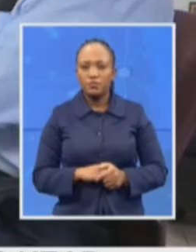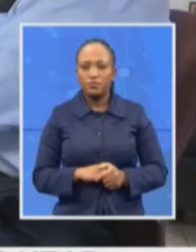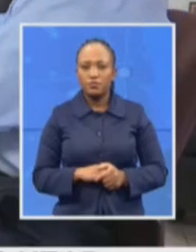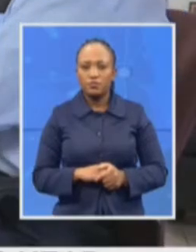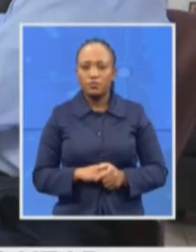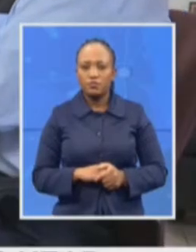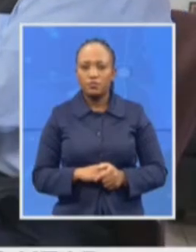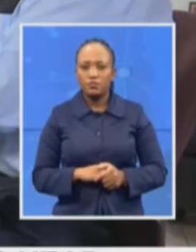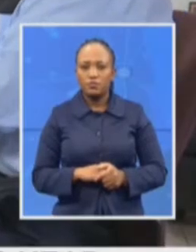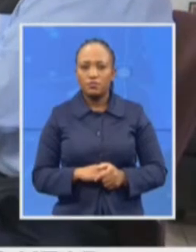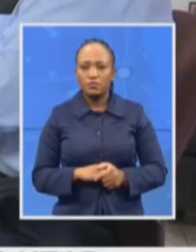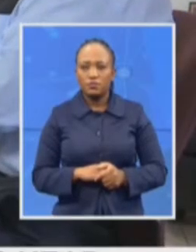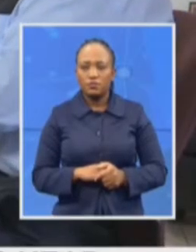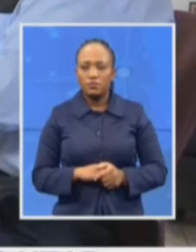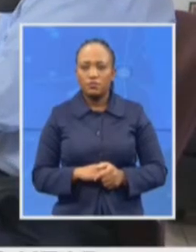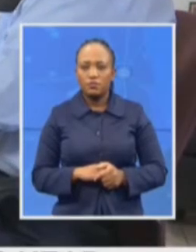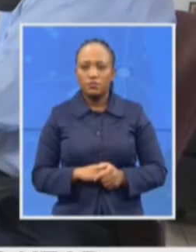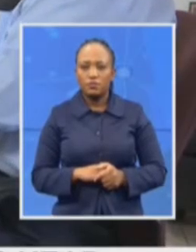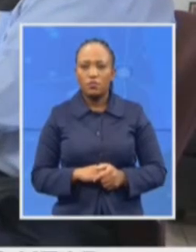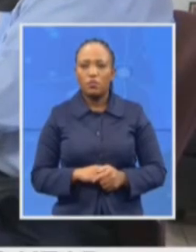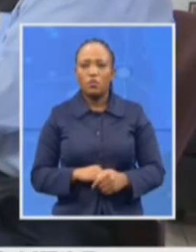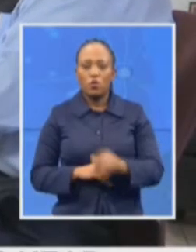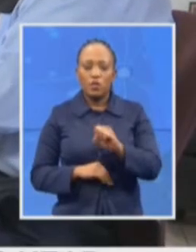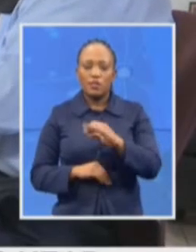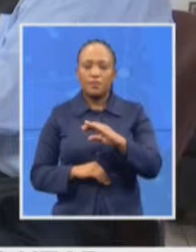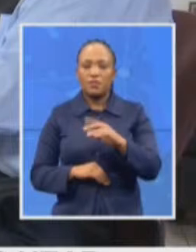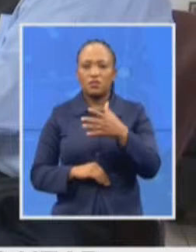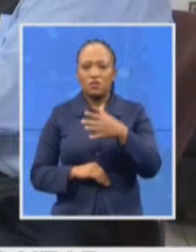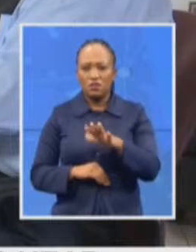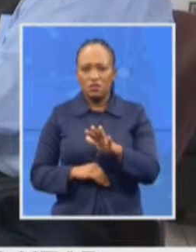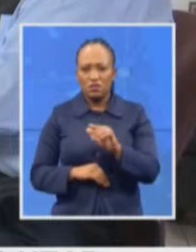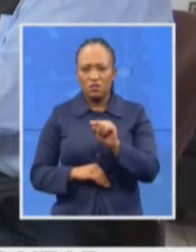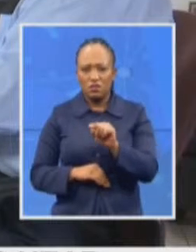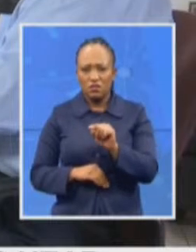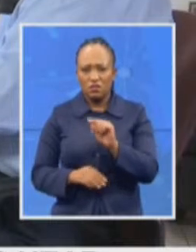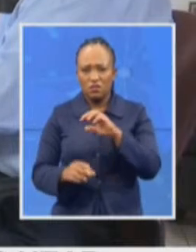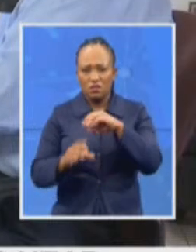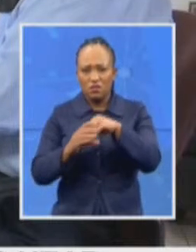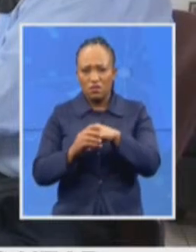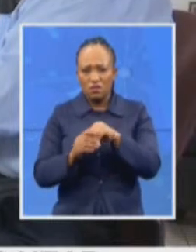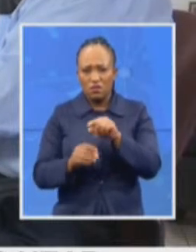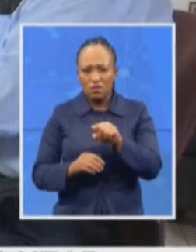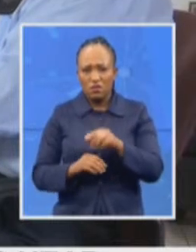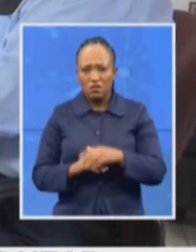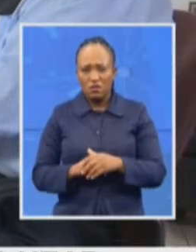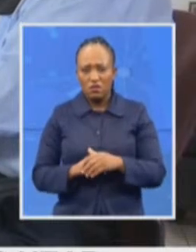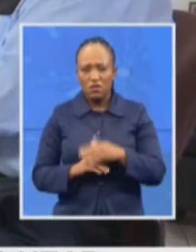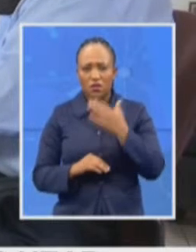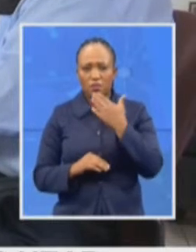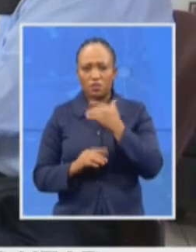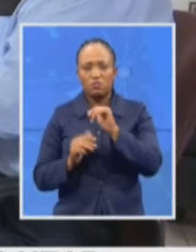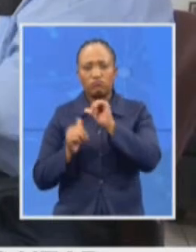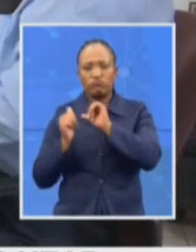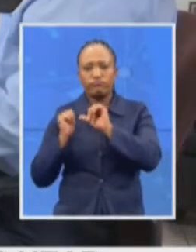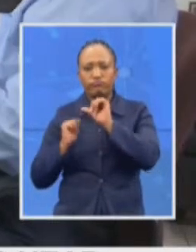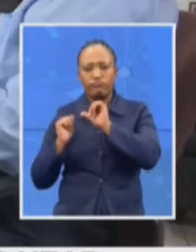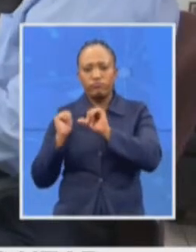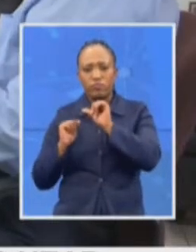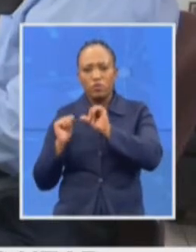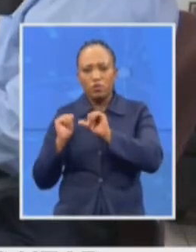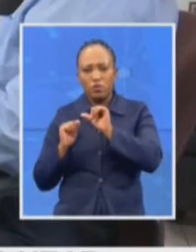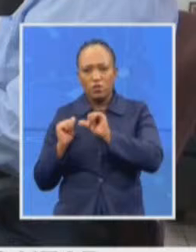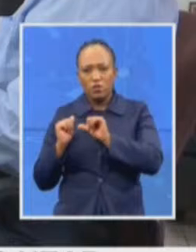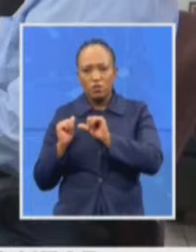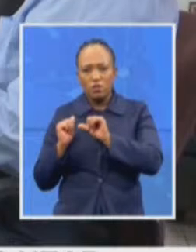SABC was barred. Can you just take me to the order itself, please? The order itself, Chair.